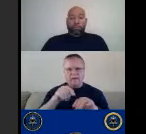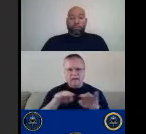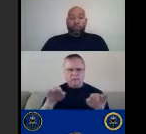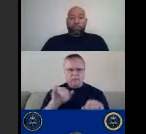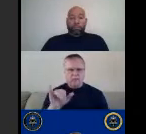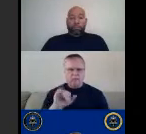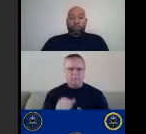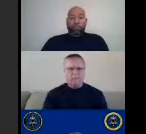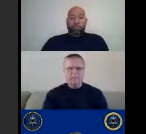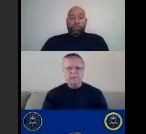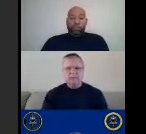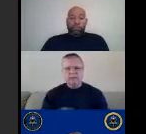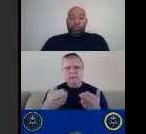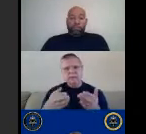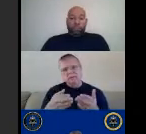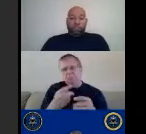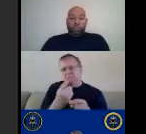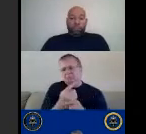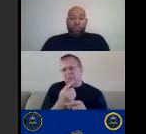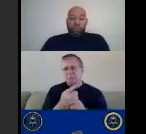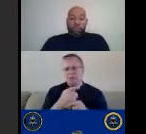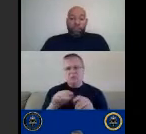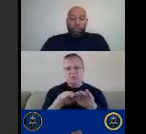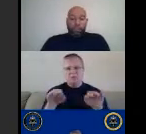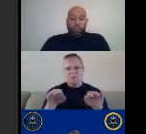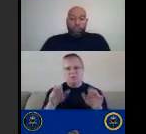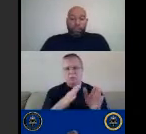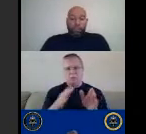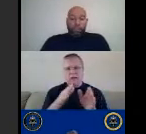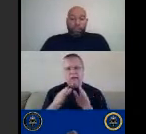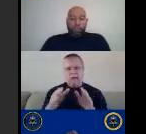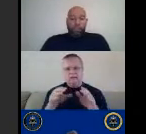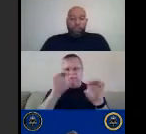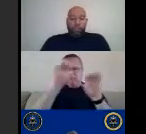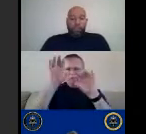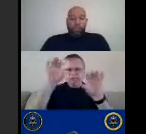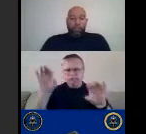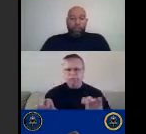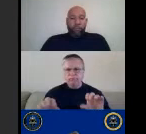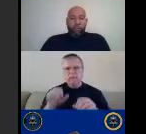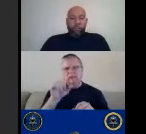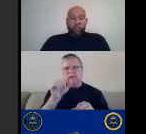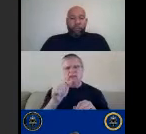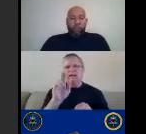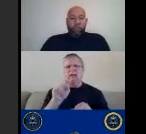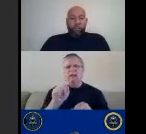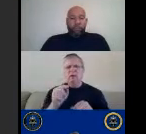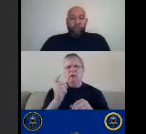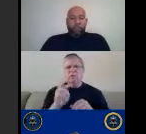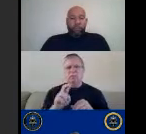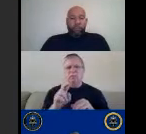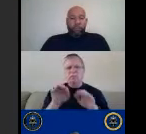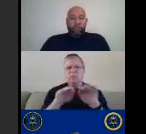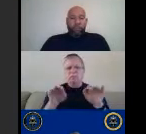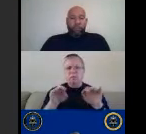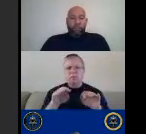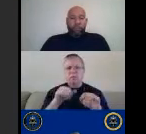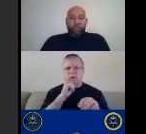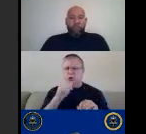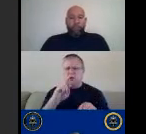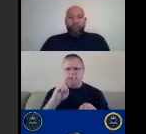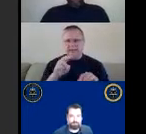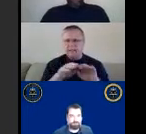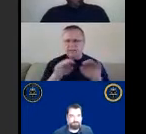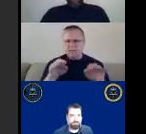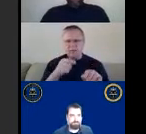And this is just a typical floor plan showing the unit configuration, 10 units per floor, except for the second floor, which would have